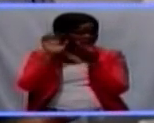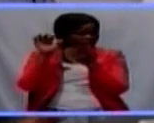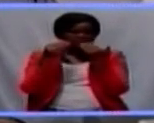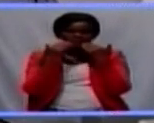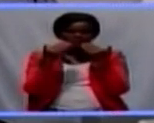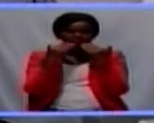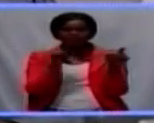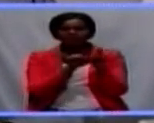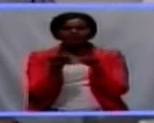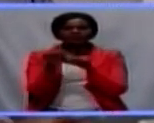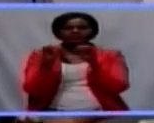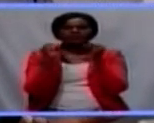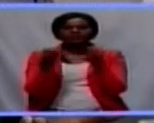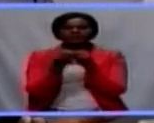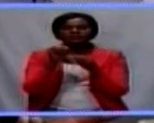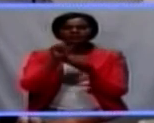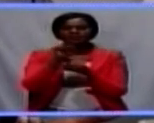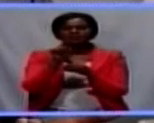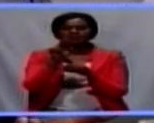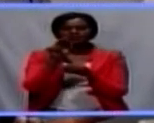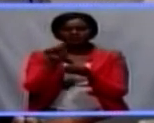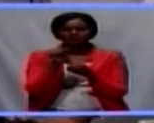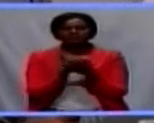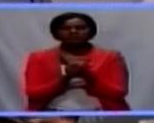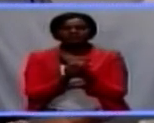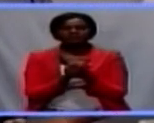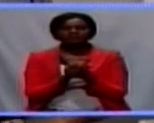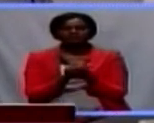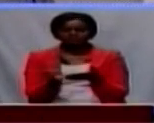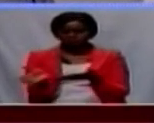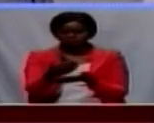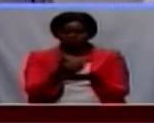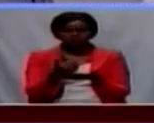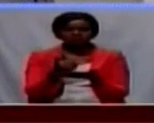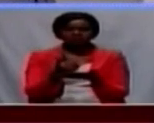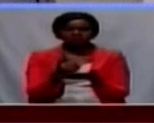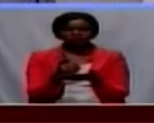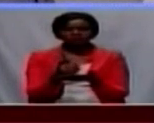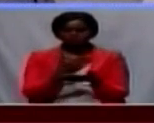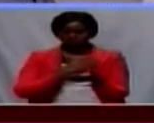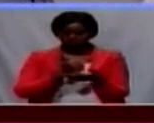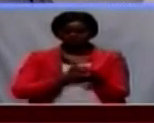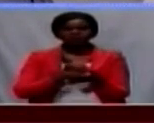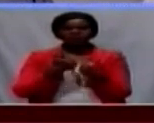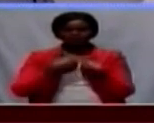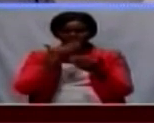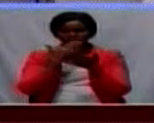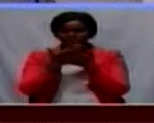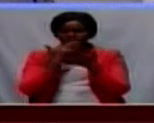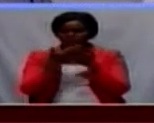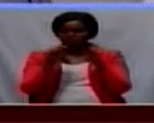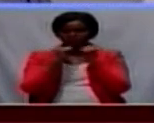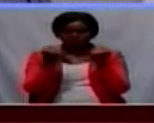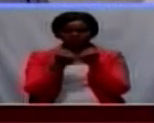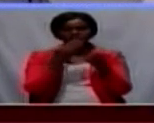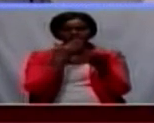yes, that's where I was coming. This is a collective effort. I think I have a very wonderful team, a very good